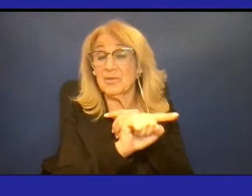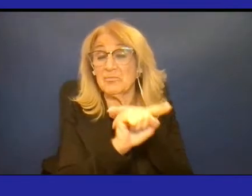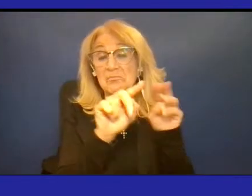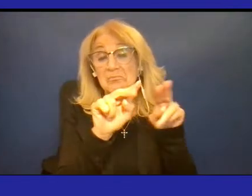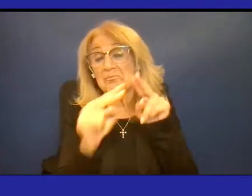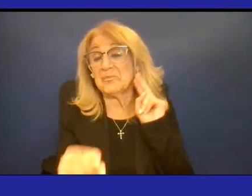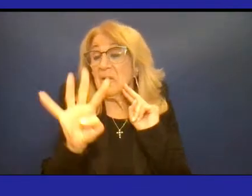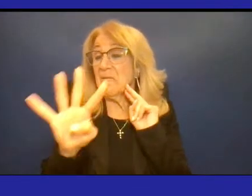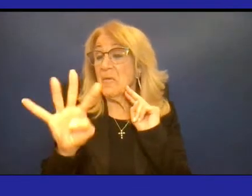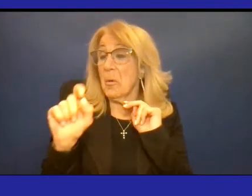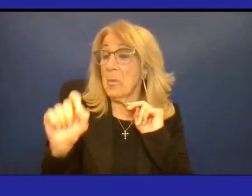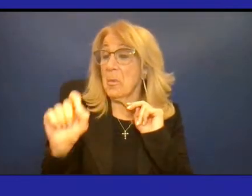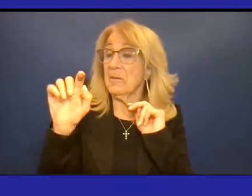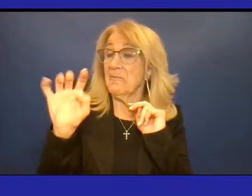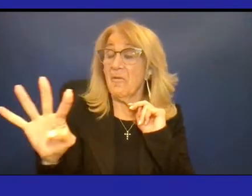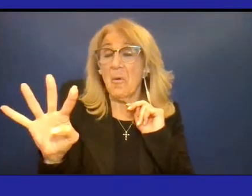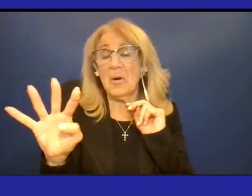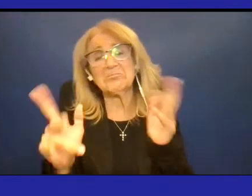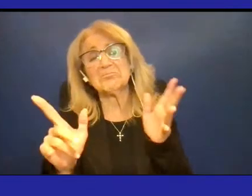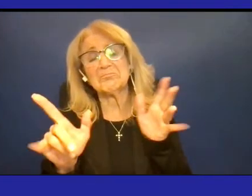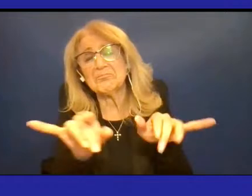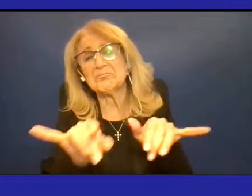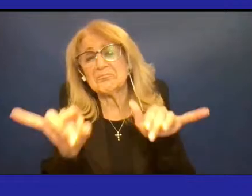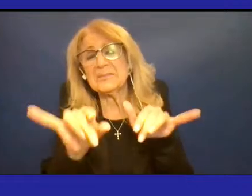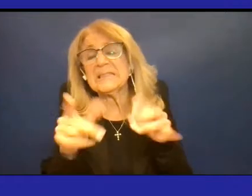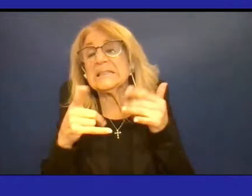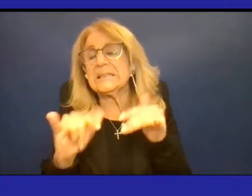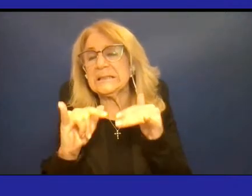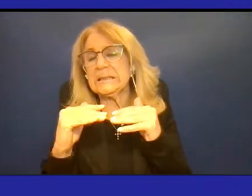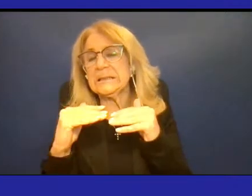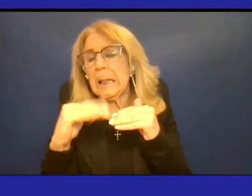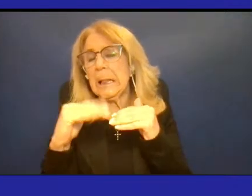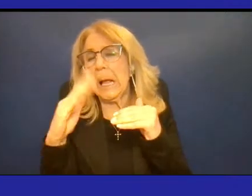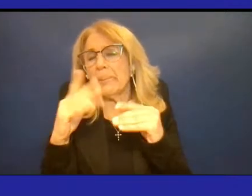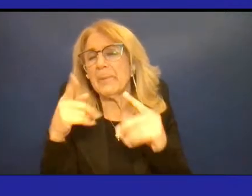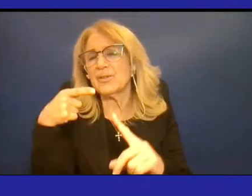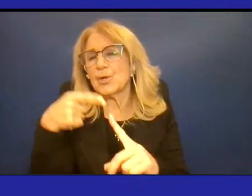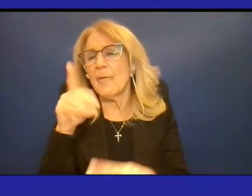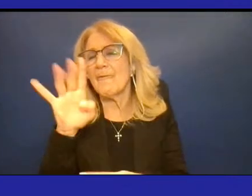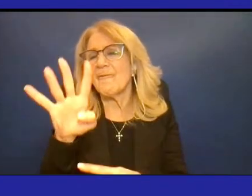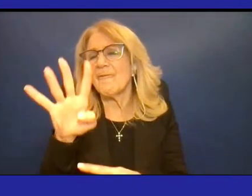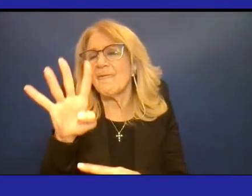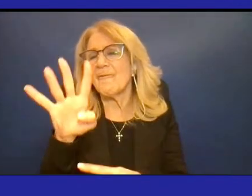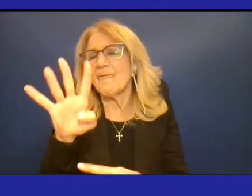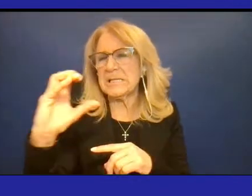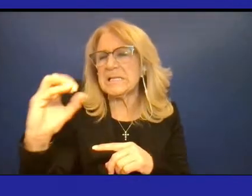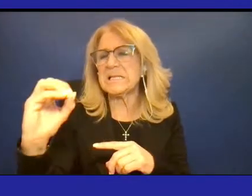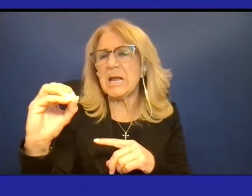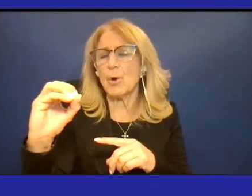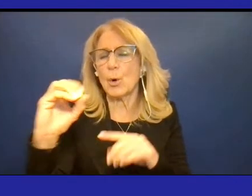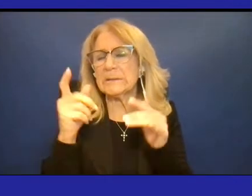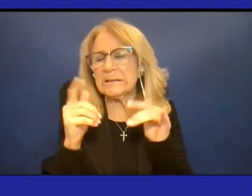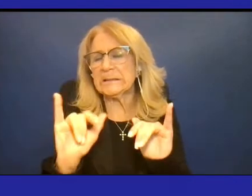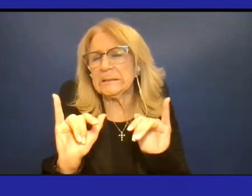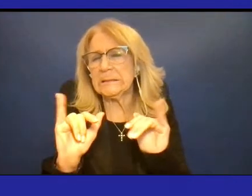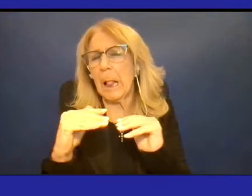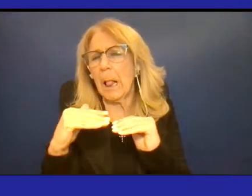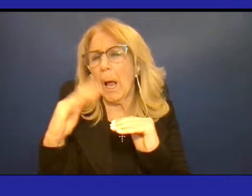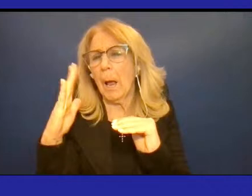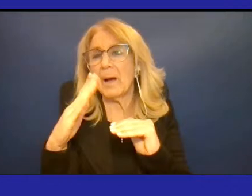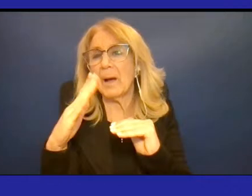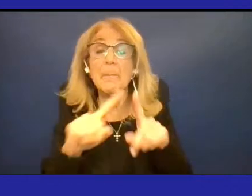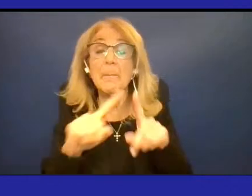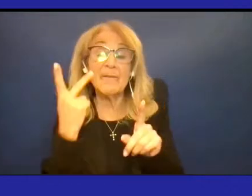cause variation here. It's still above the target of 4.0, but I think if you look at the before and